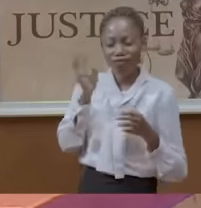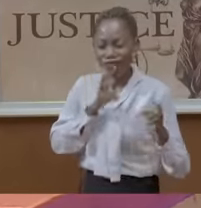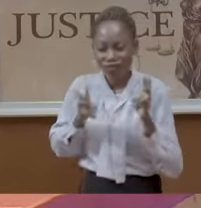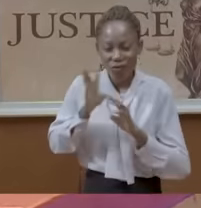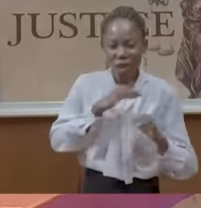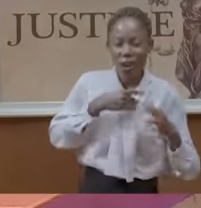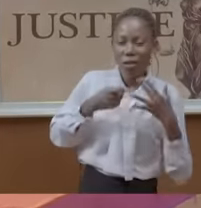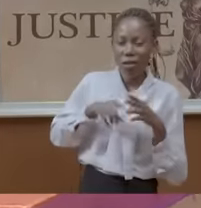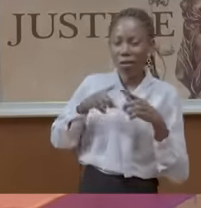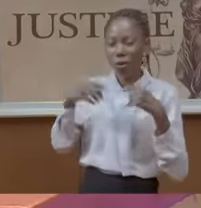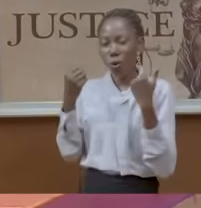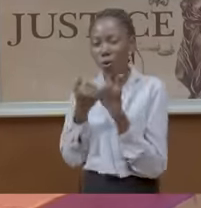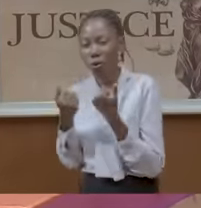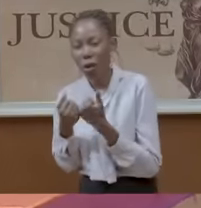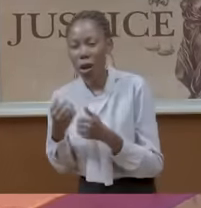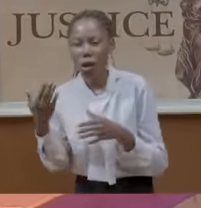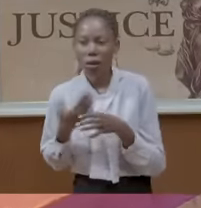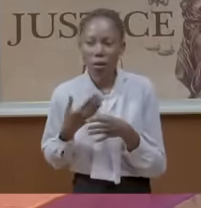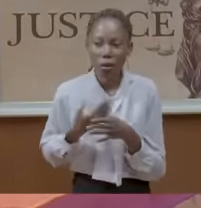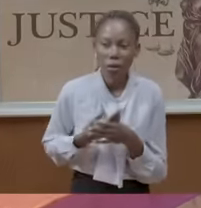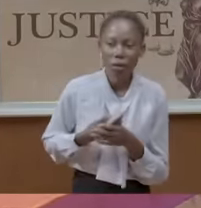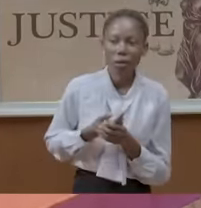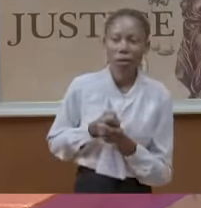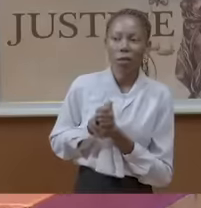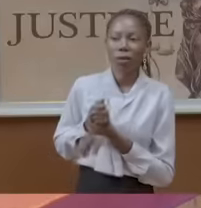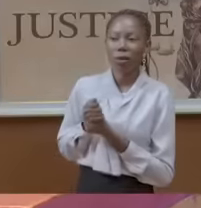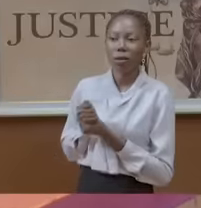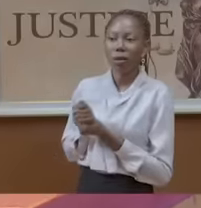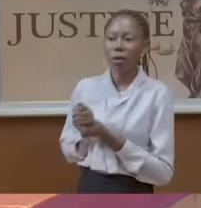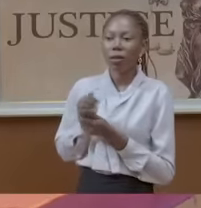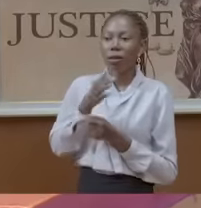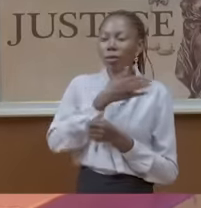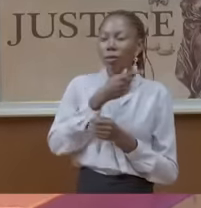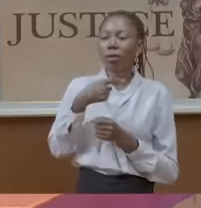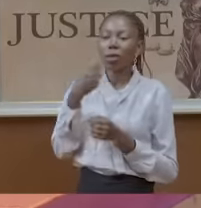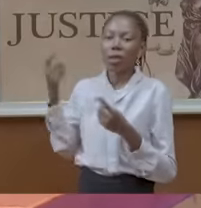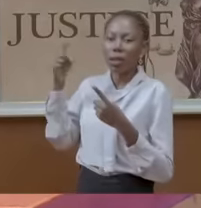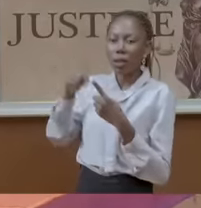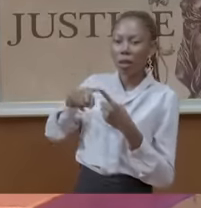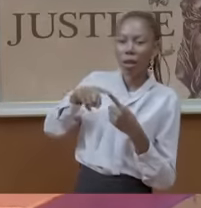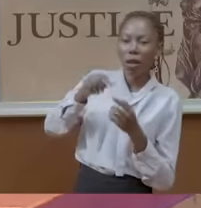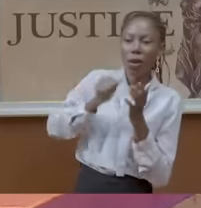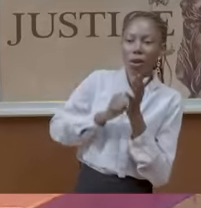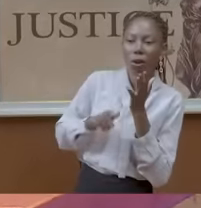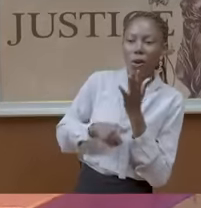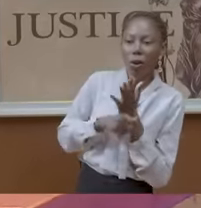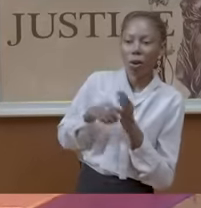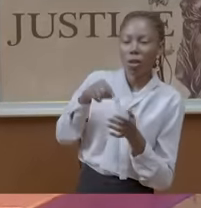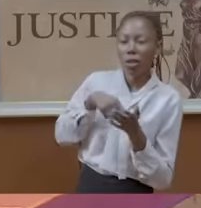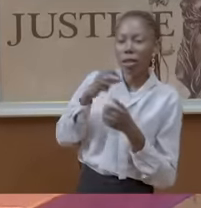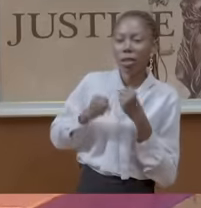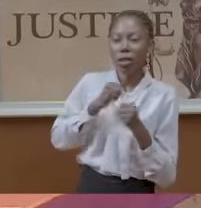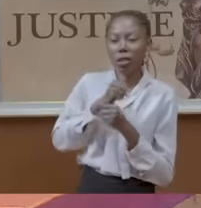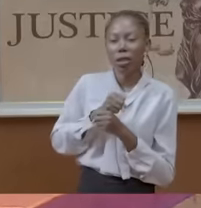began to trouble me myself to look into what men of God had told me. Now here, until August this year,